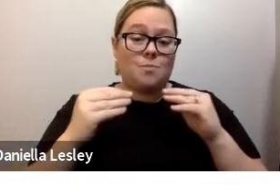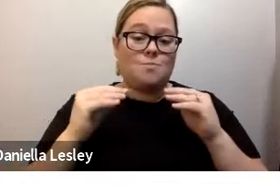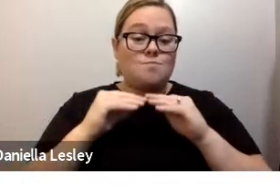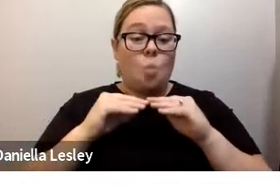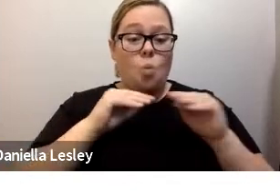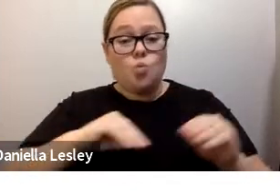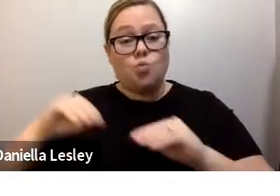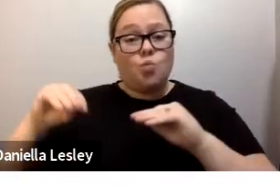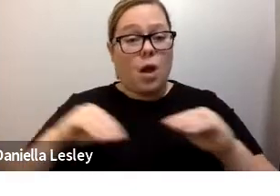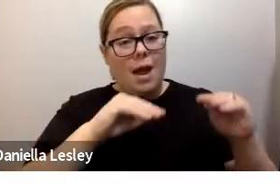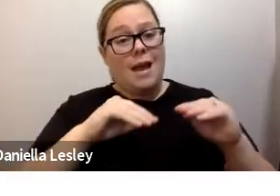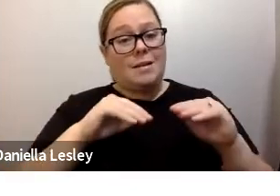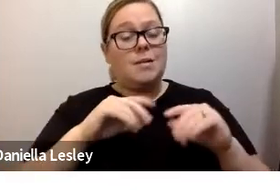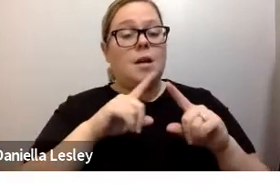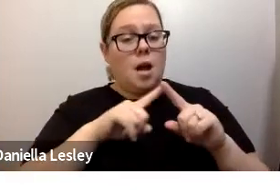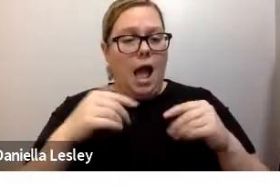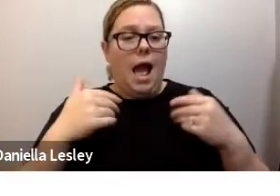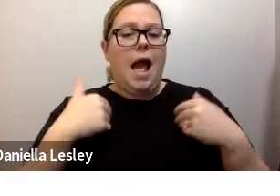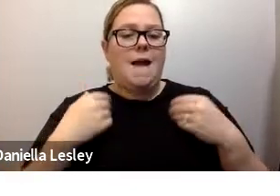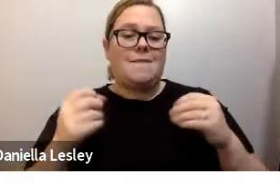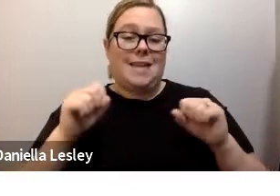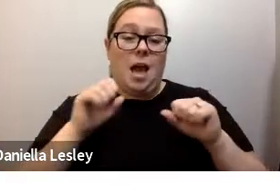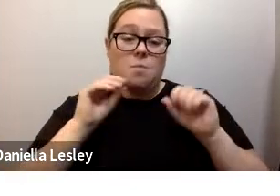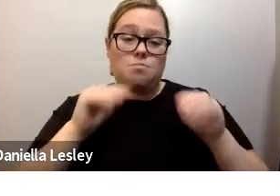there, but also to get a wheelchair on there or a chair.